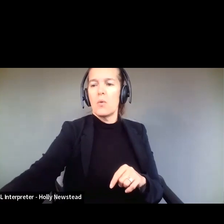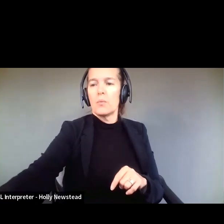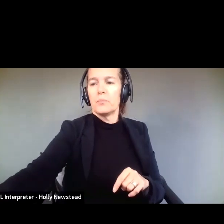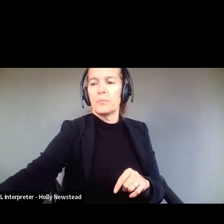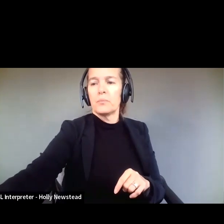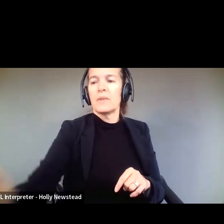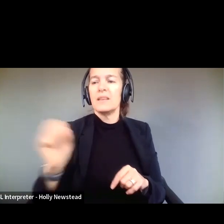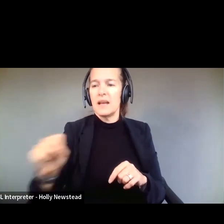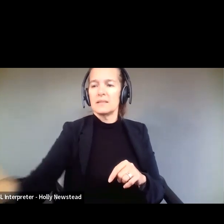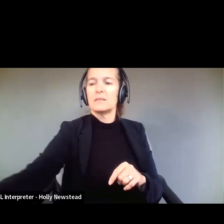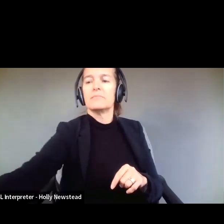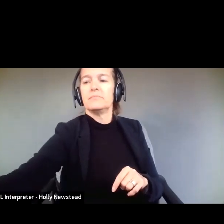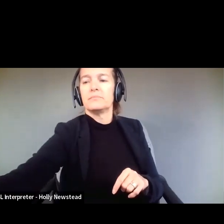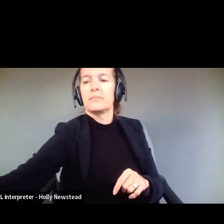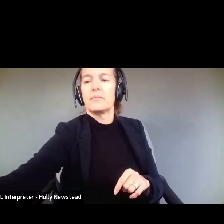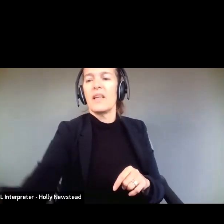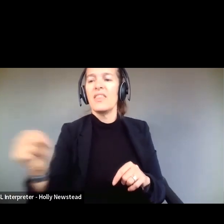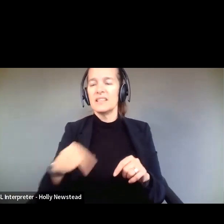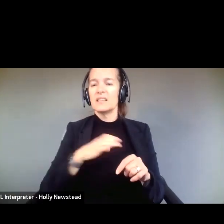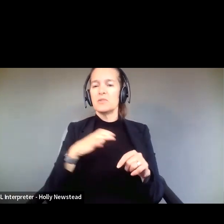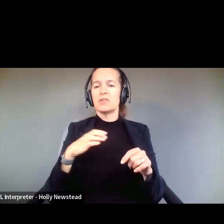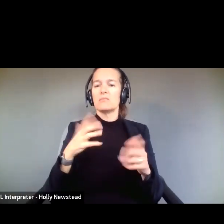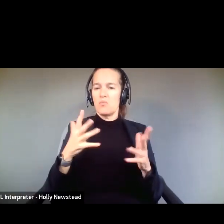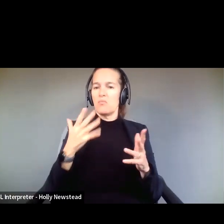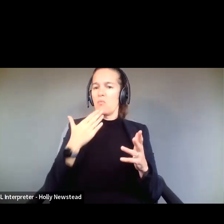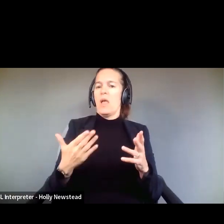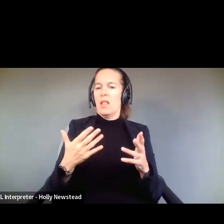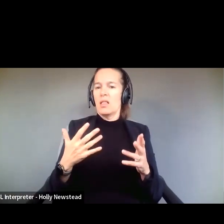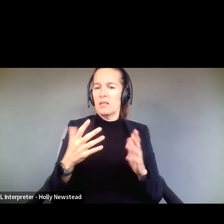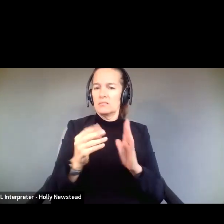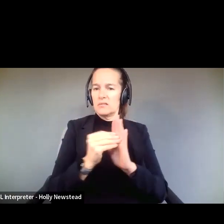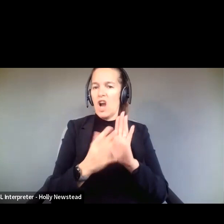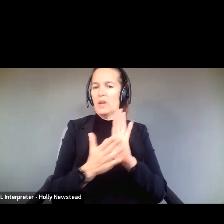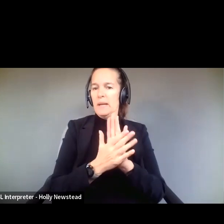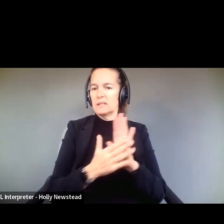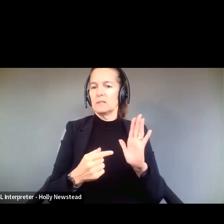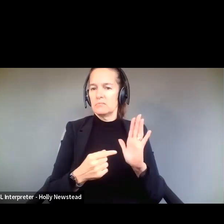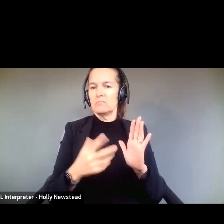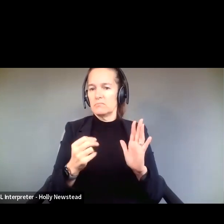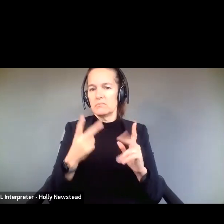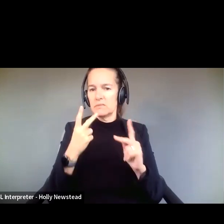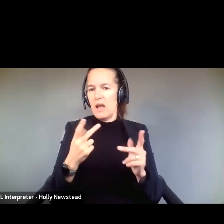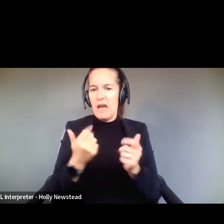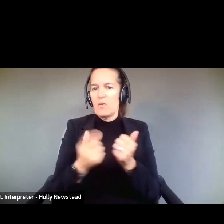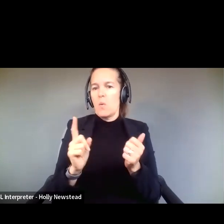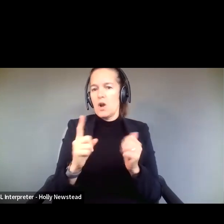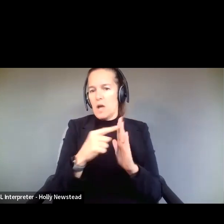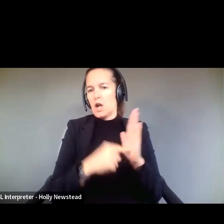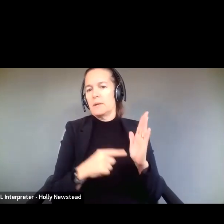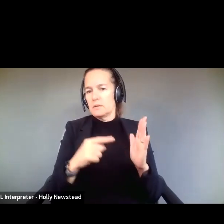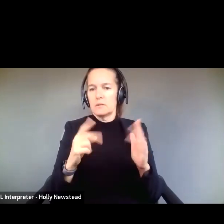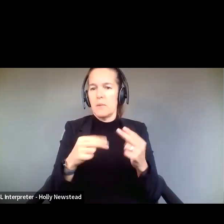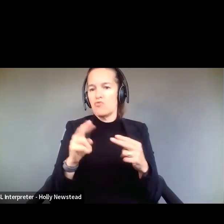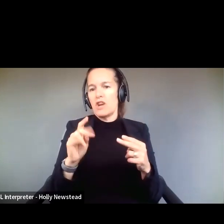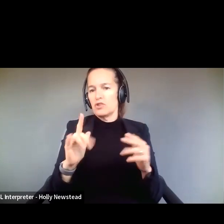yes, I think this commission has well documented a backup and see in every direction we look documentation regarding racial